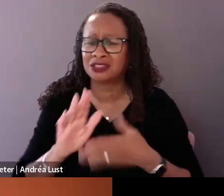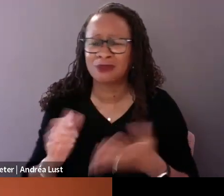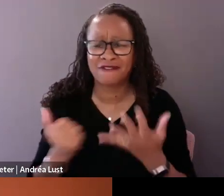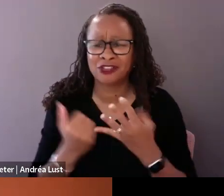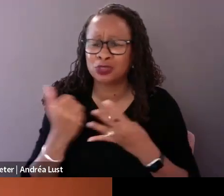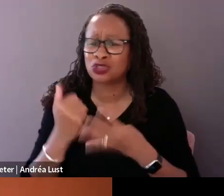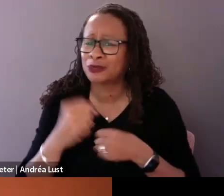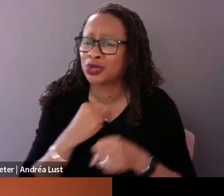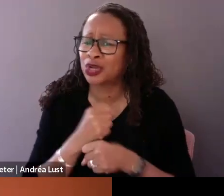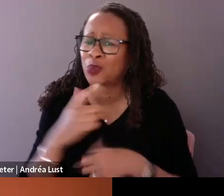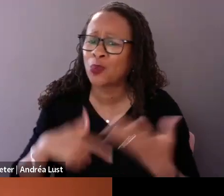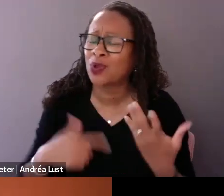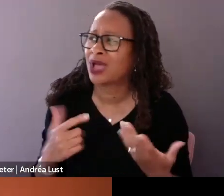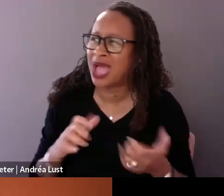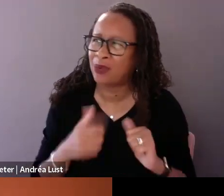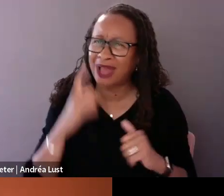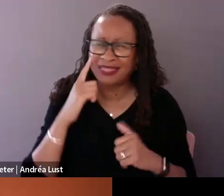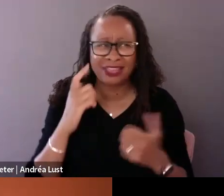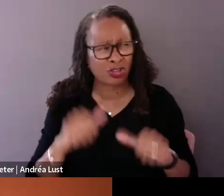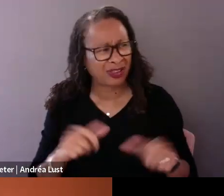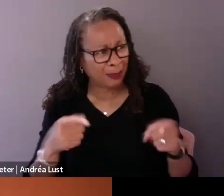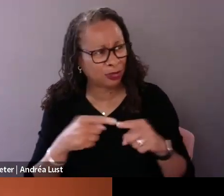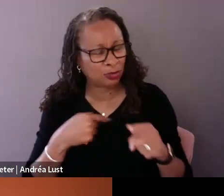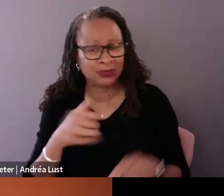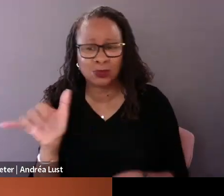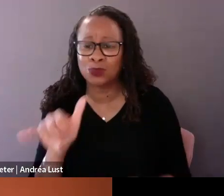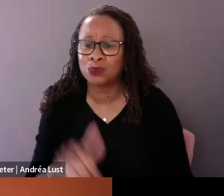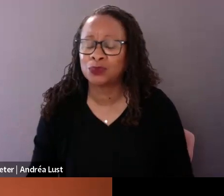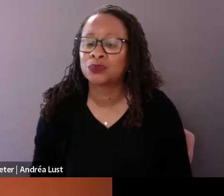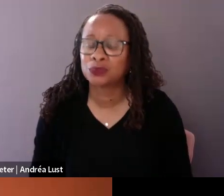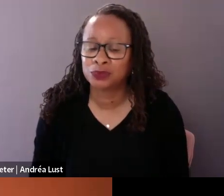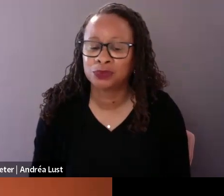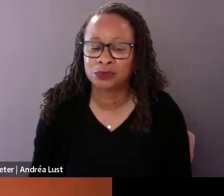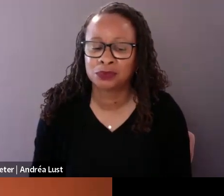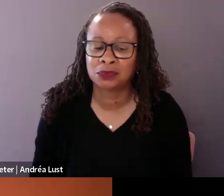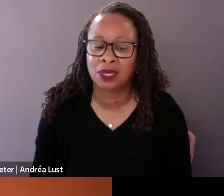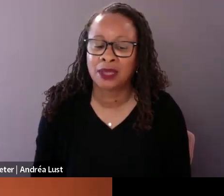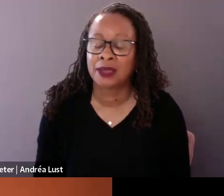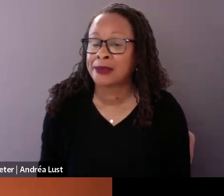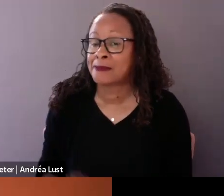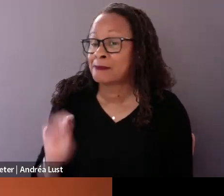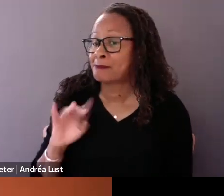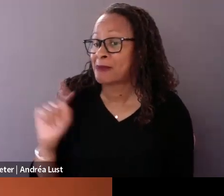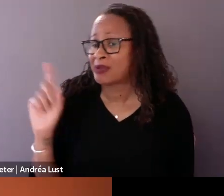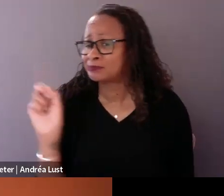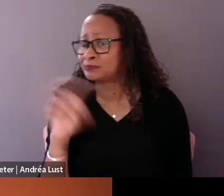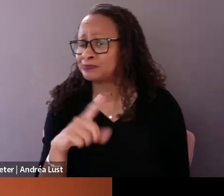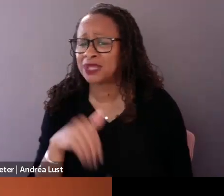to understanding like how this happened. In this process of learning about the story